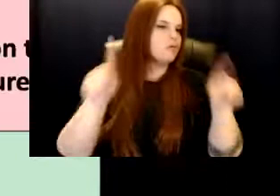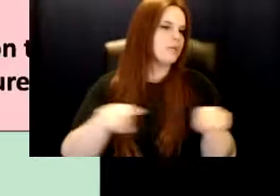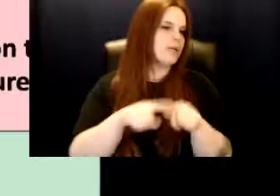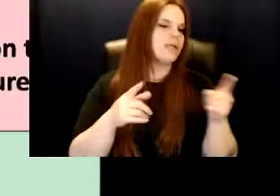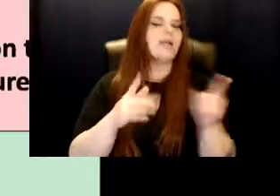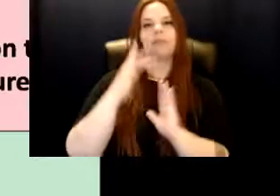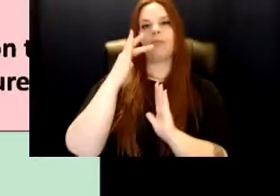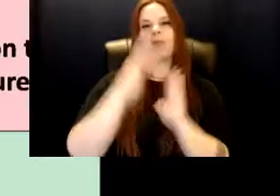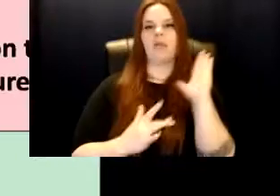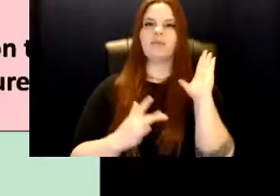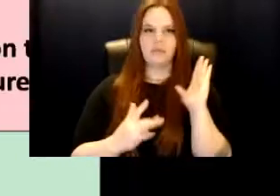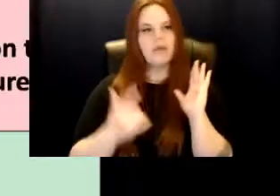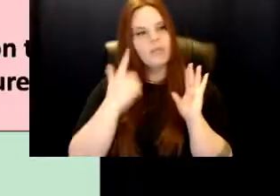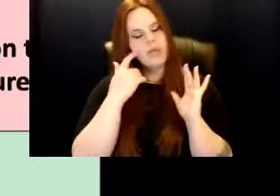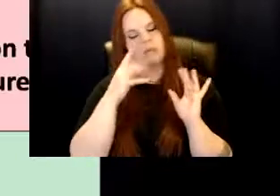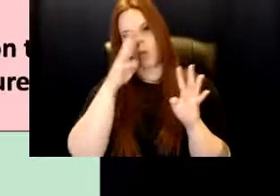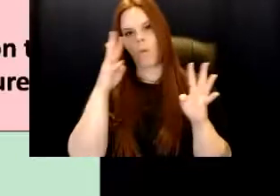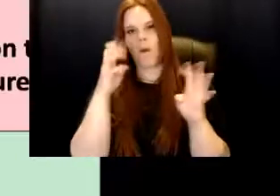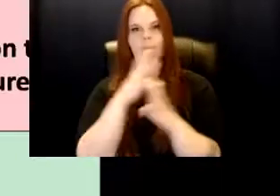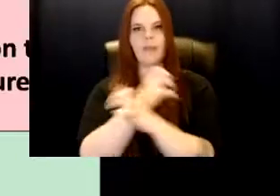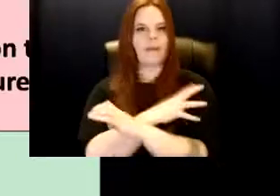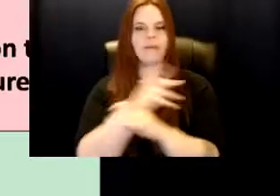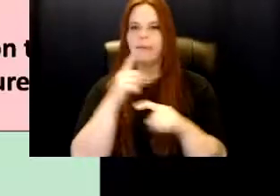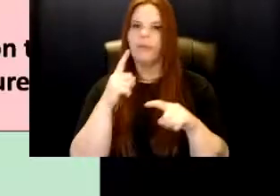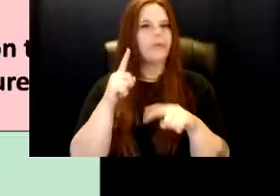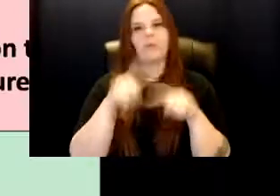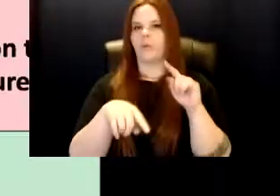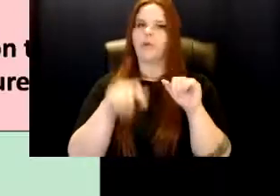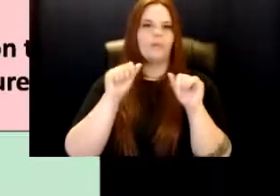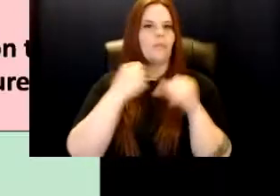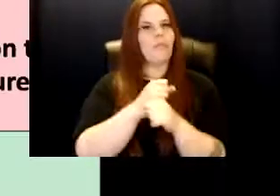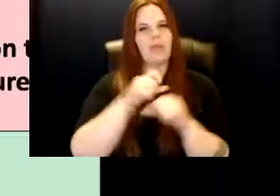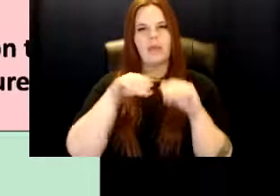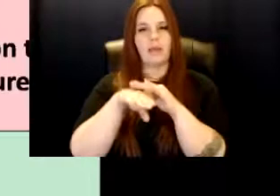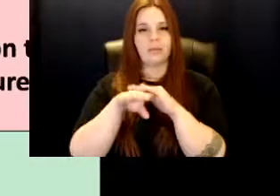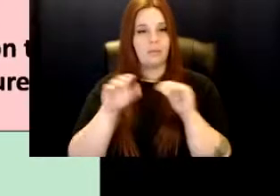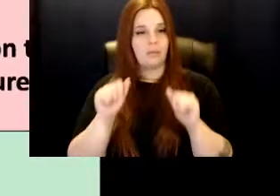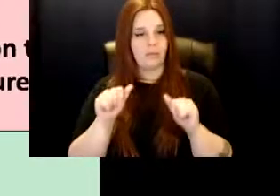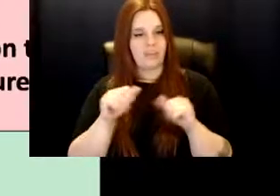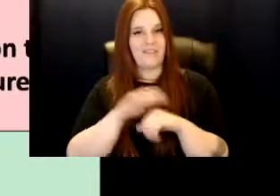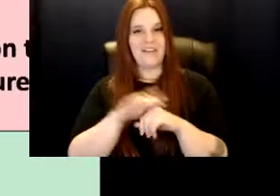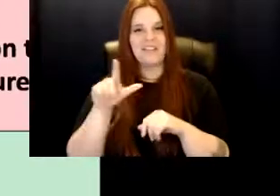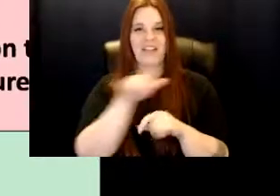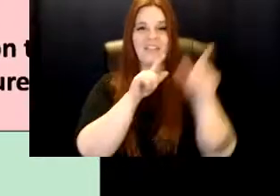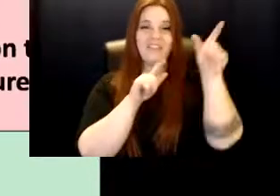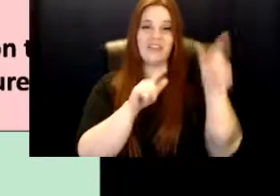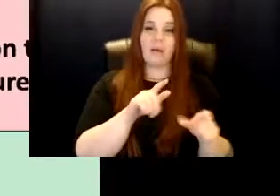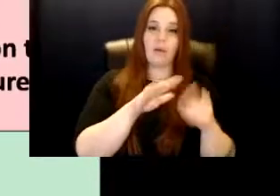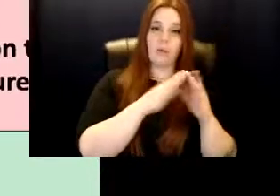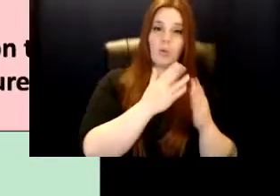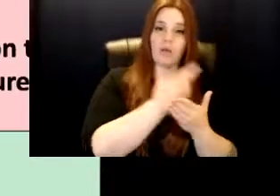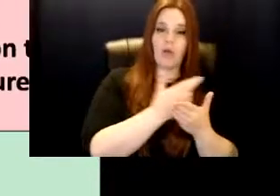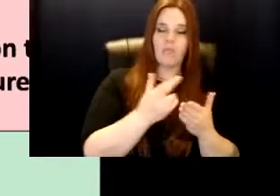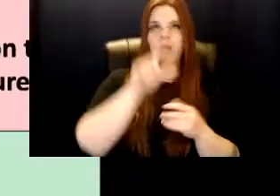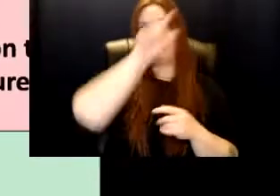blank field because it's so complicated, we couldn't really make it accessible. Down the left-hand side are the community capitals. Across the